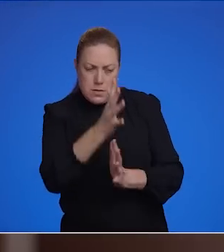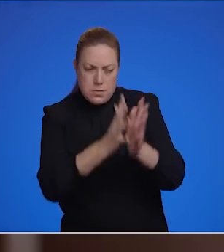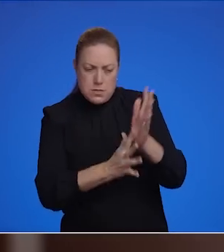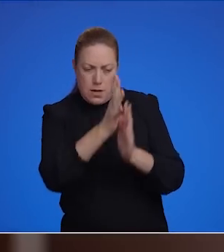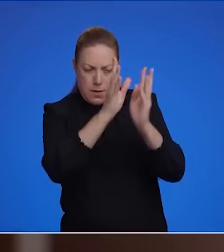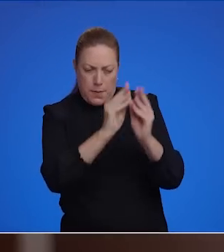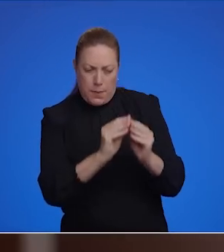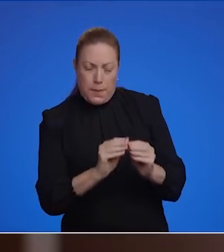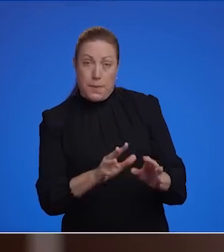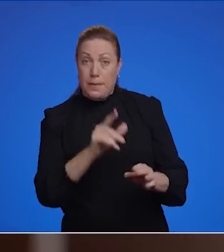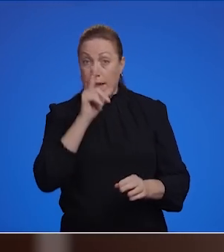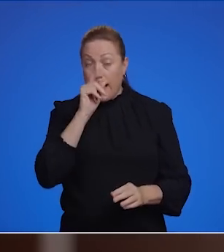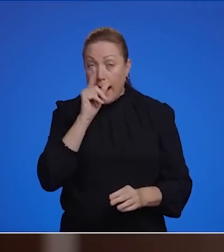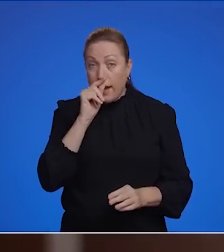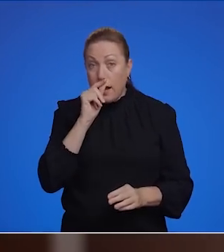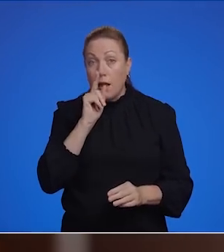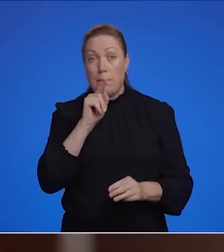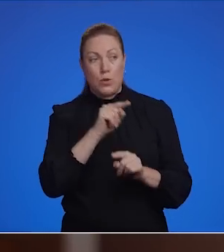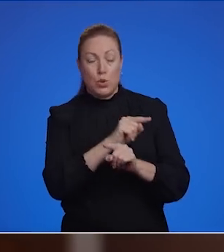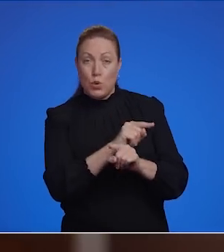have praise and glory and honor.